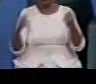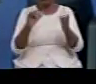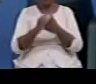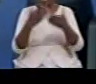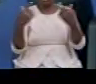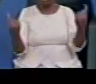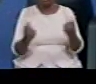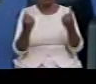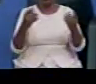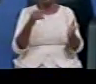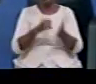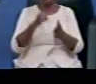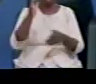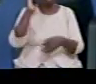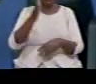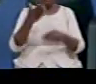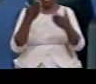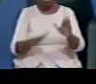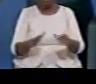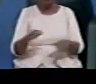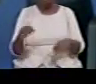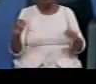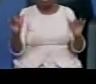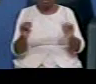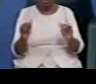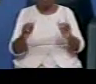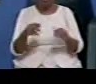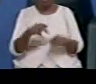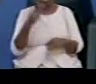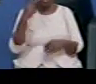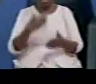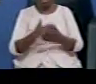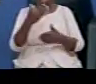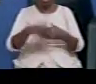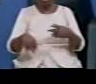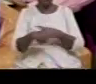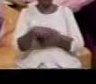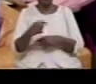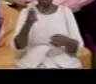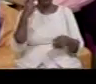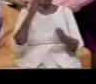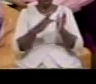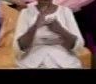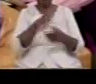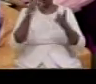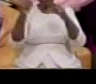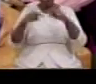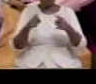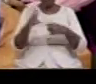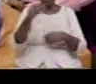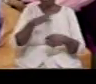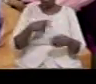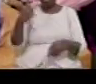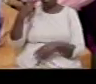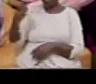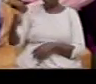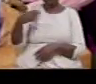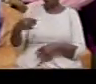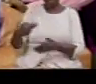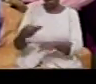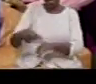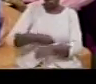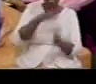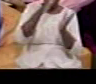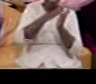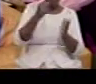the next day John seeth Jesus coming unto him and said, behold, the Lamb of God, which taketh away the